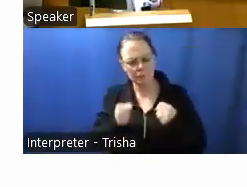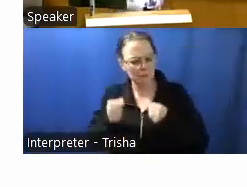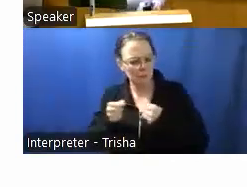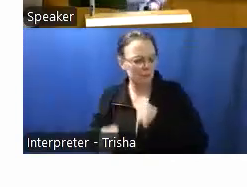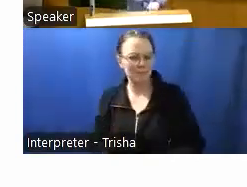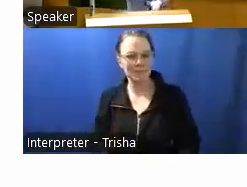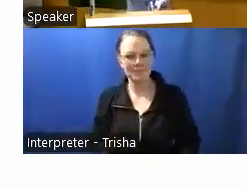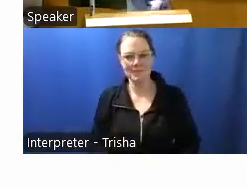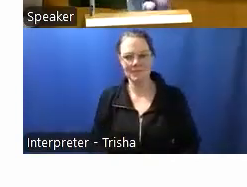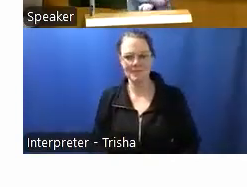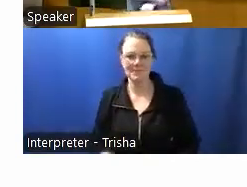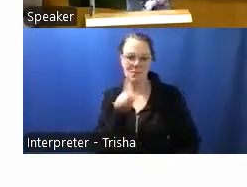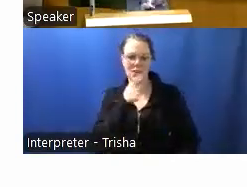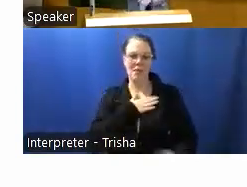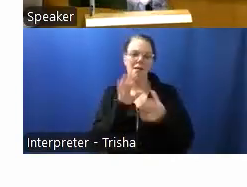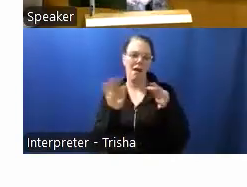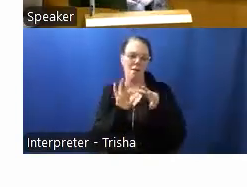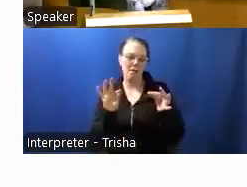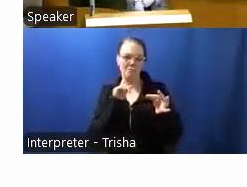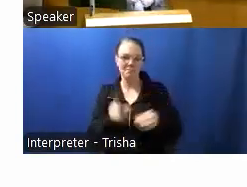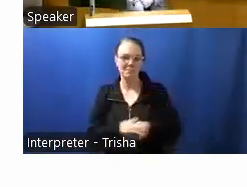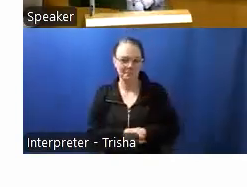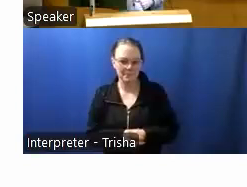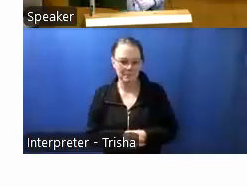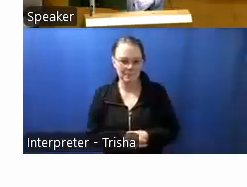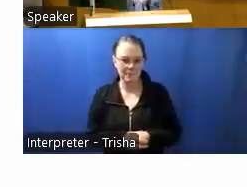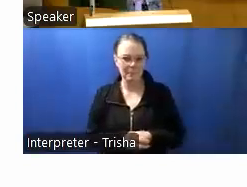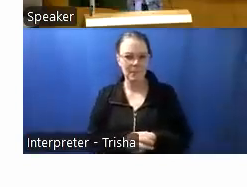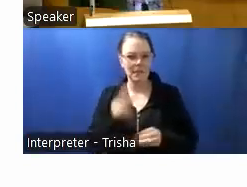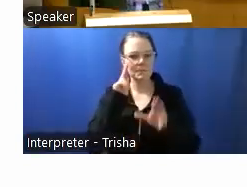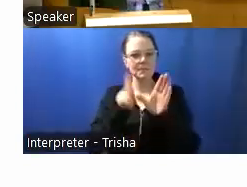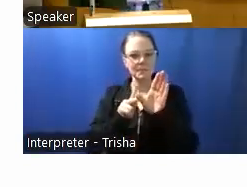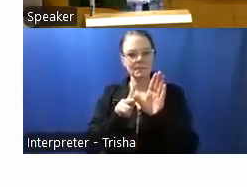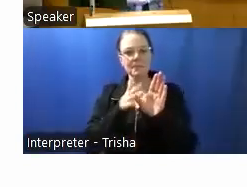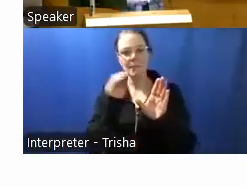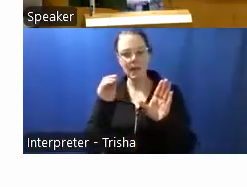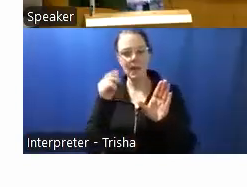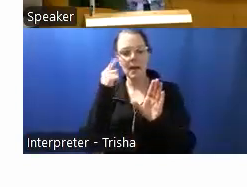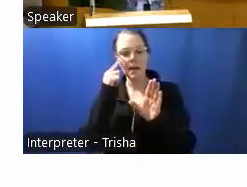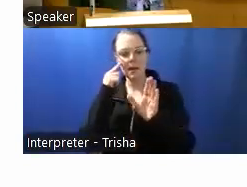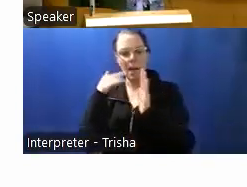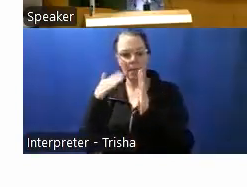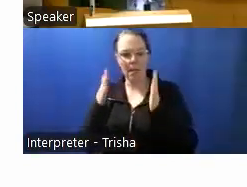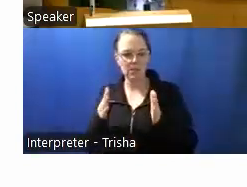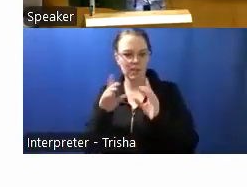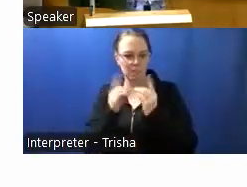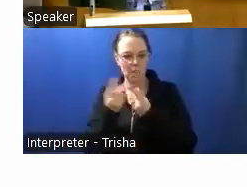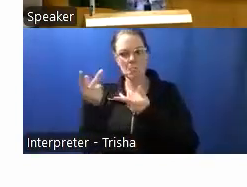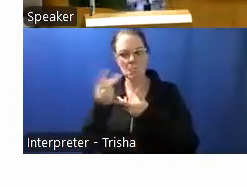More of a comment than a question. Department of Psychiatry and Department of Ophthalmology has been discussing